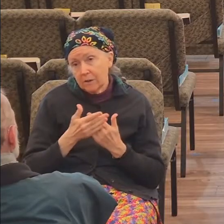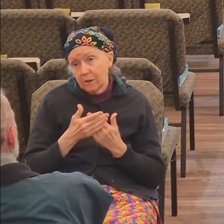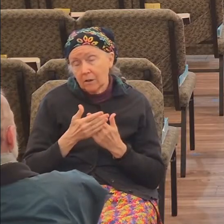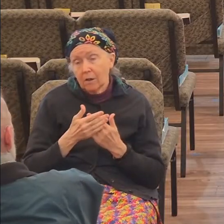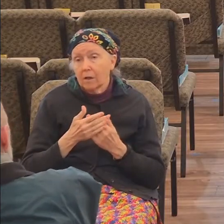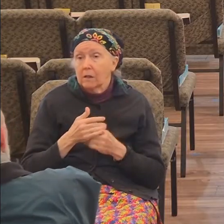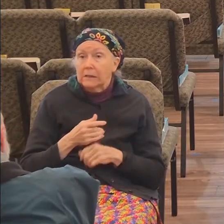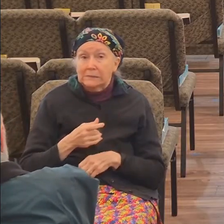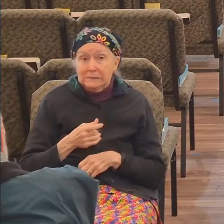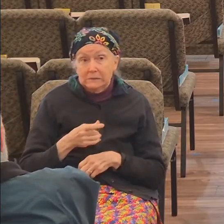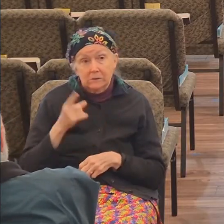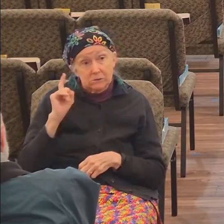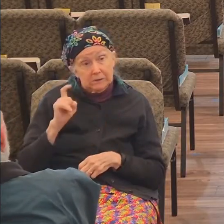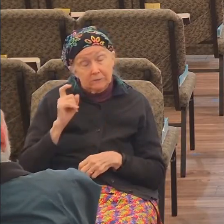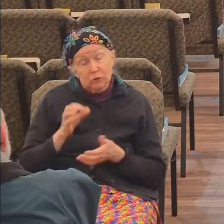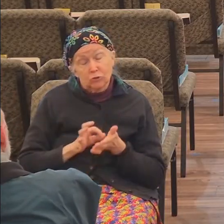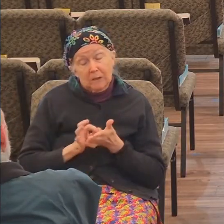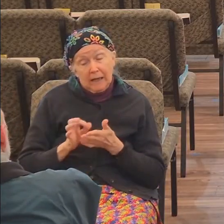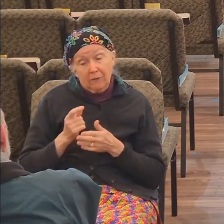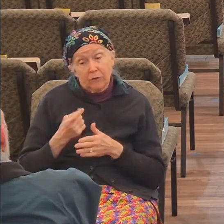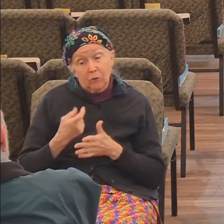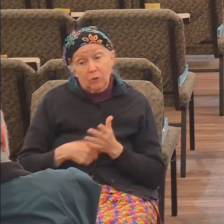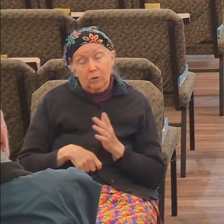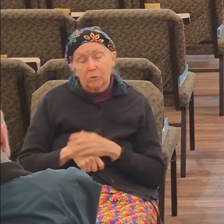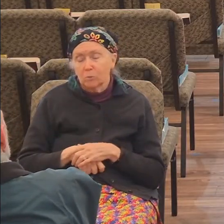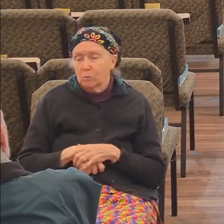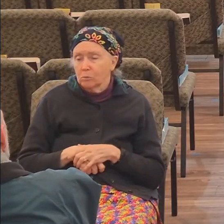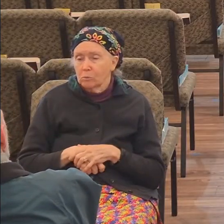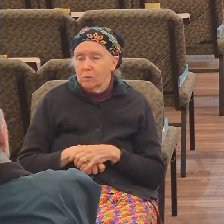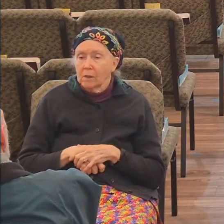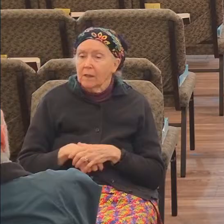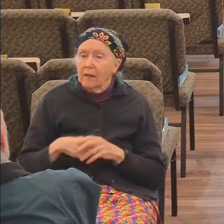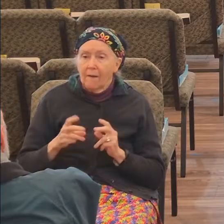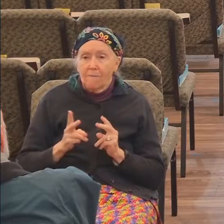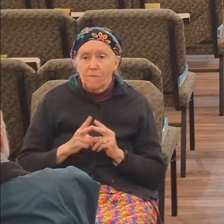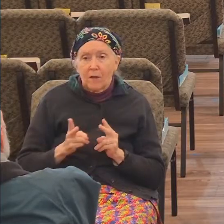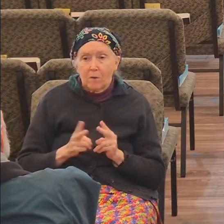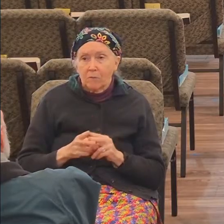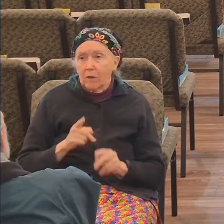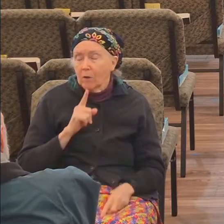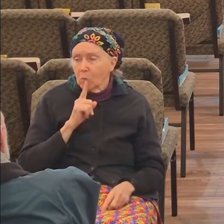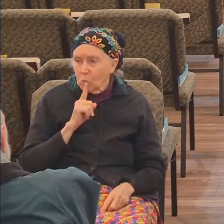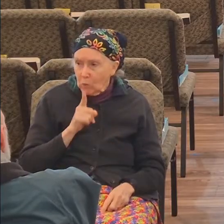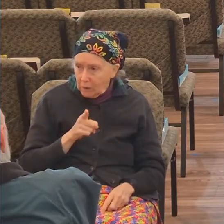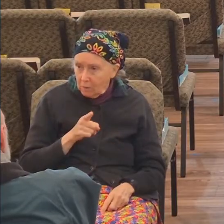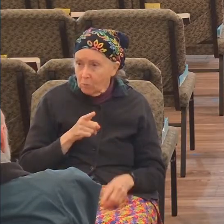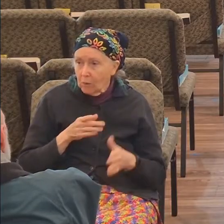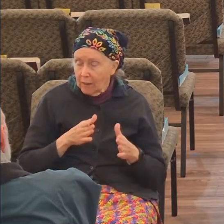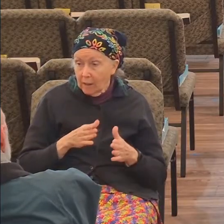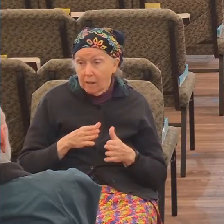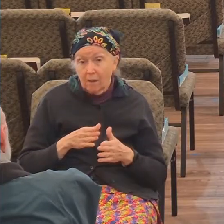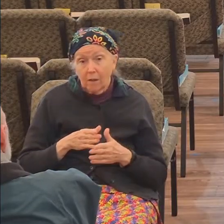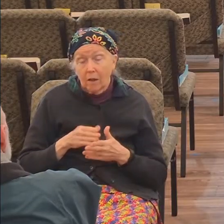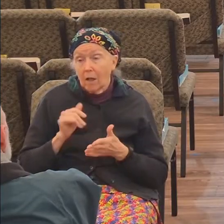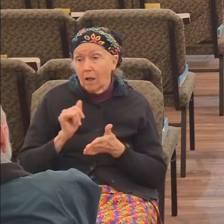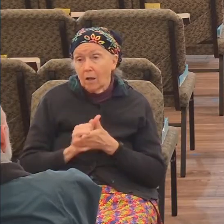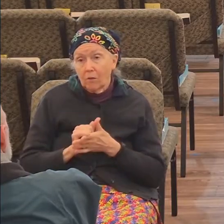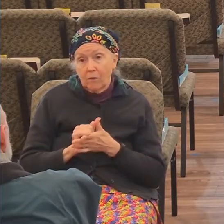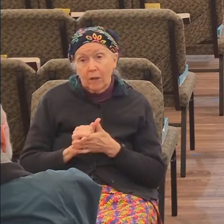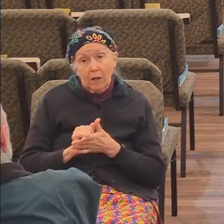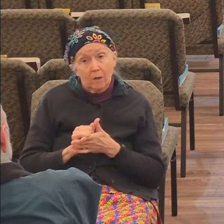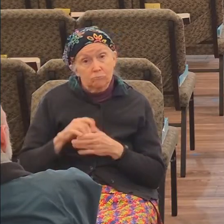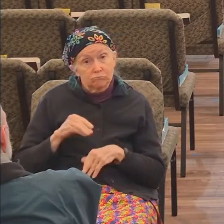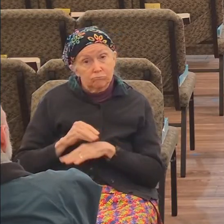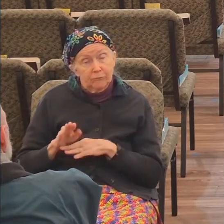the cost, if you will, okay? Like, in a very, very real way. Had implications for their entire life. In fact, I